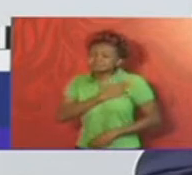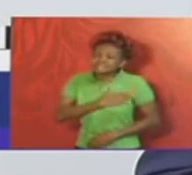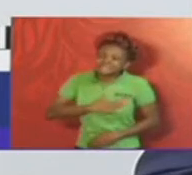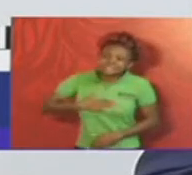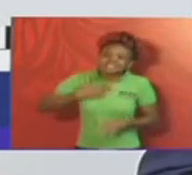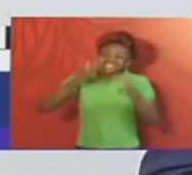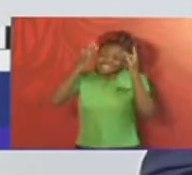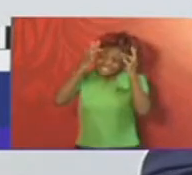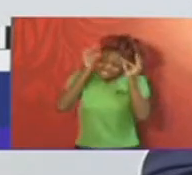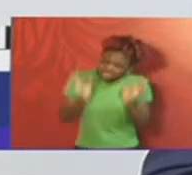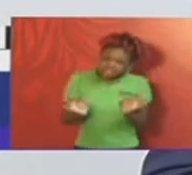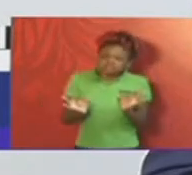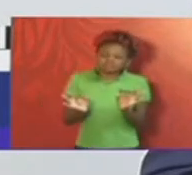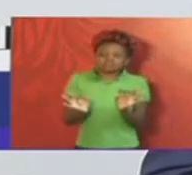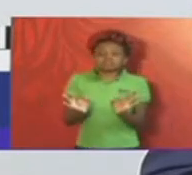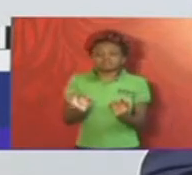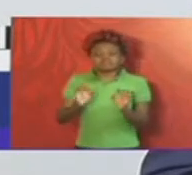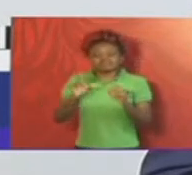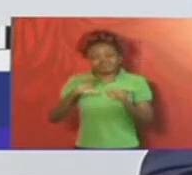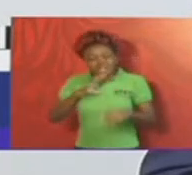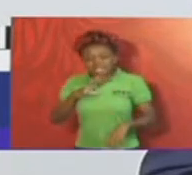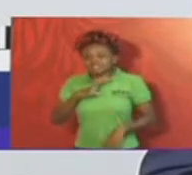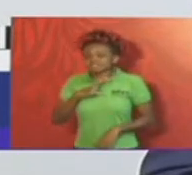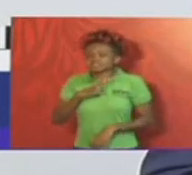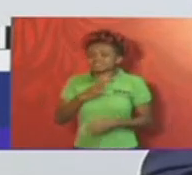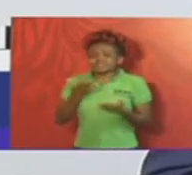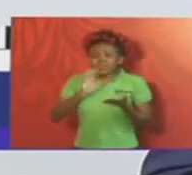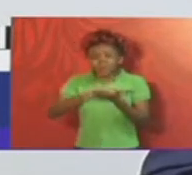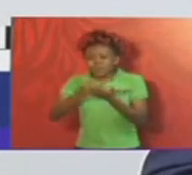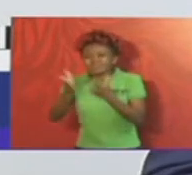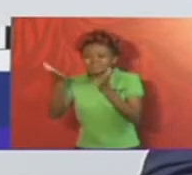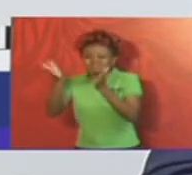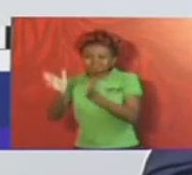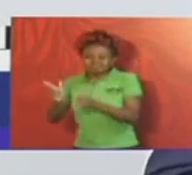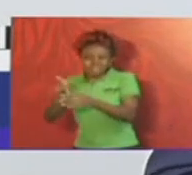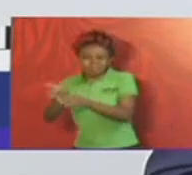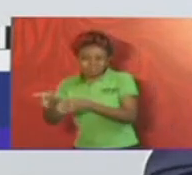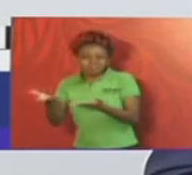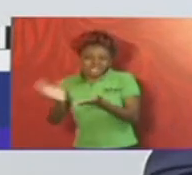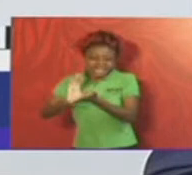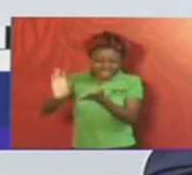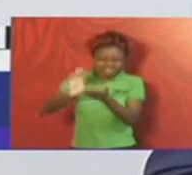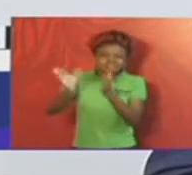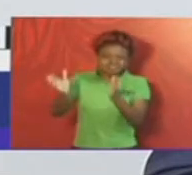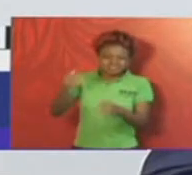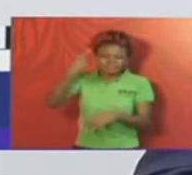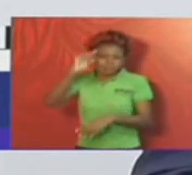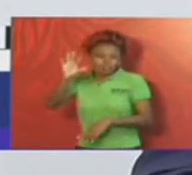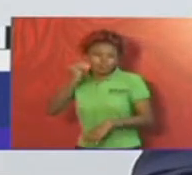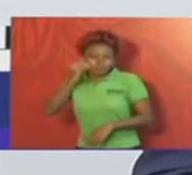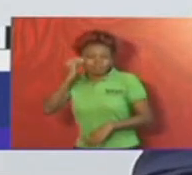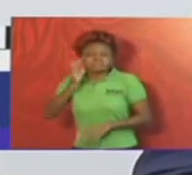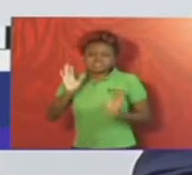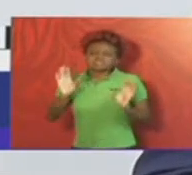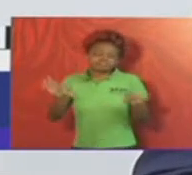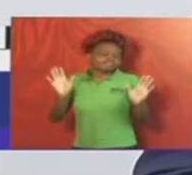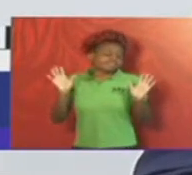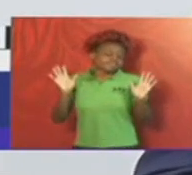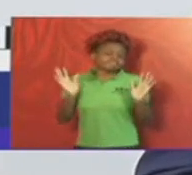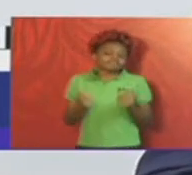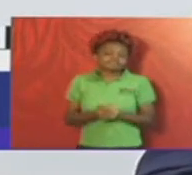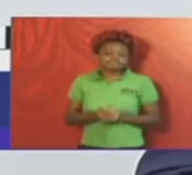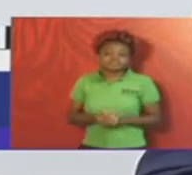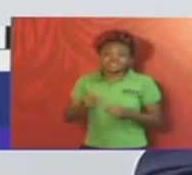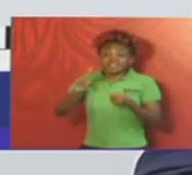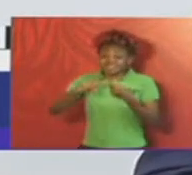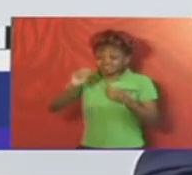domestic services are open from Monday 23rd. So let me repeat. Spas, beauty